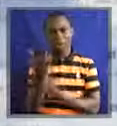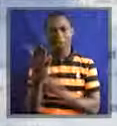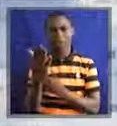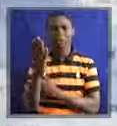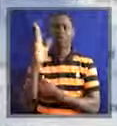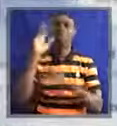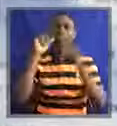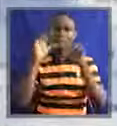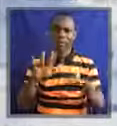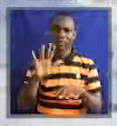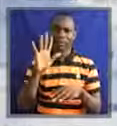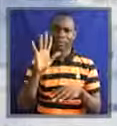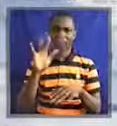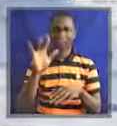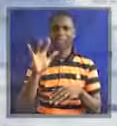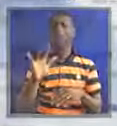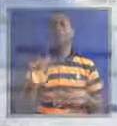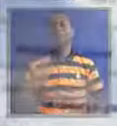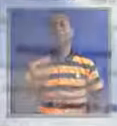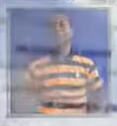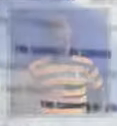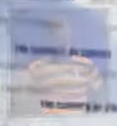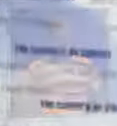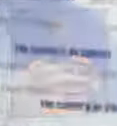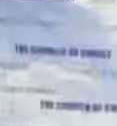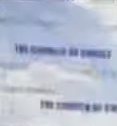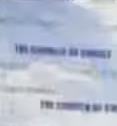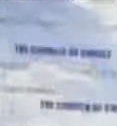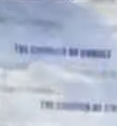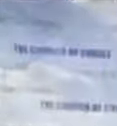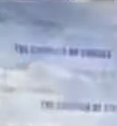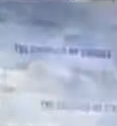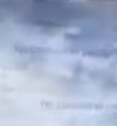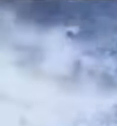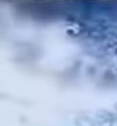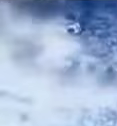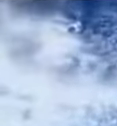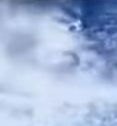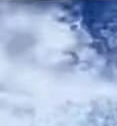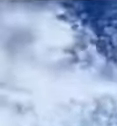the churches of Christ salute you and good morning. God bless you. Bye-bye.